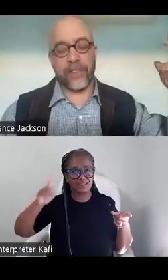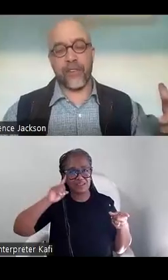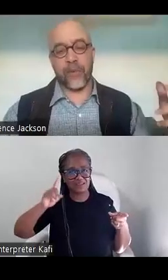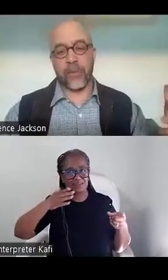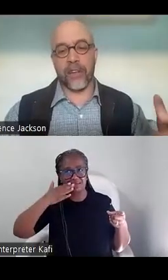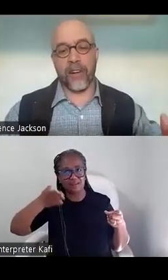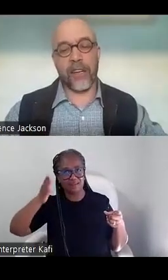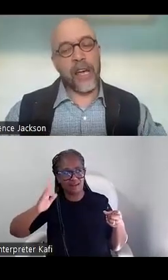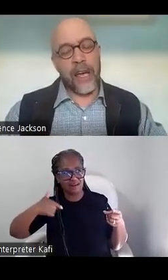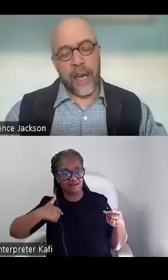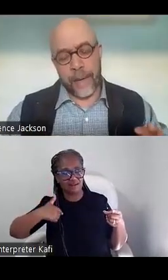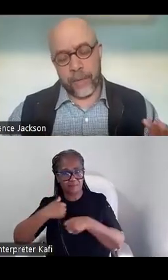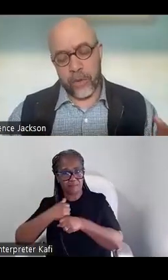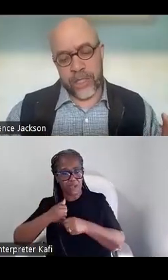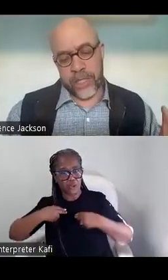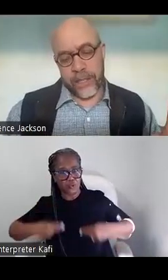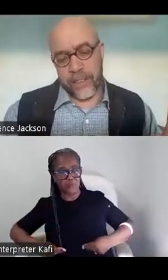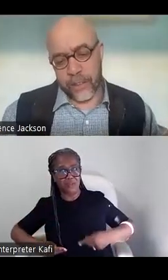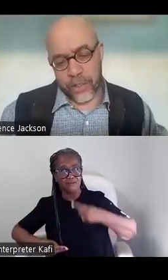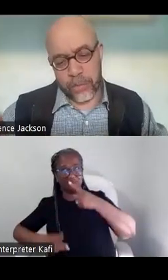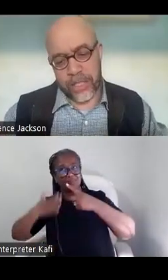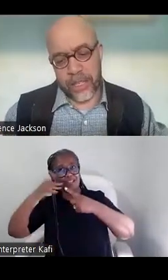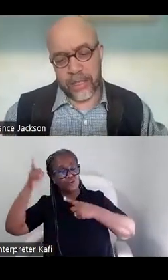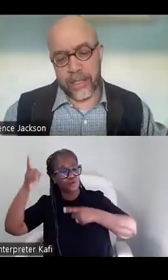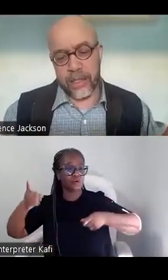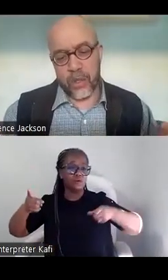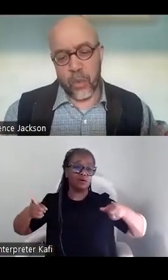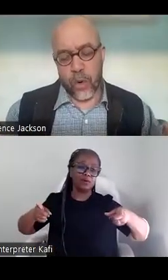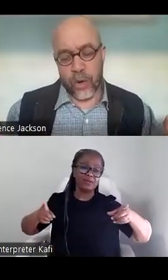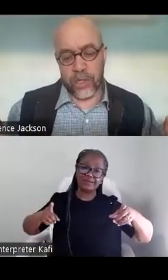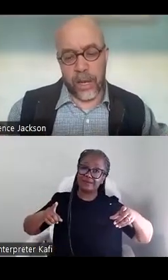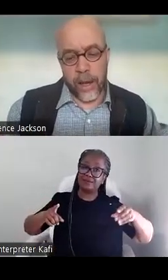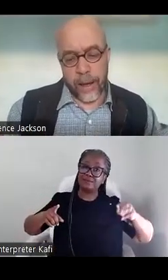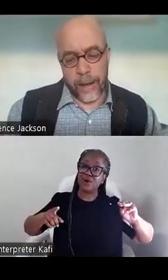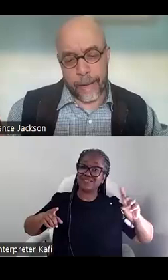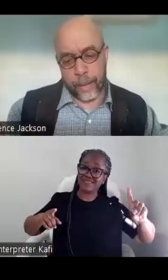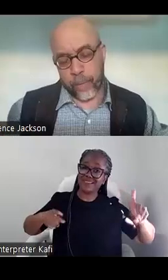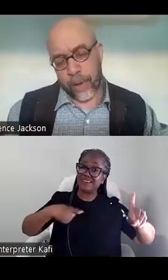African human being, right? You can see some tendencies towards